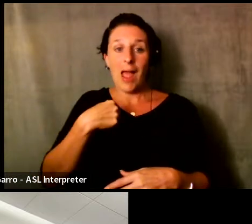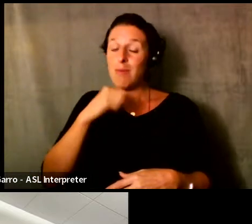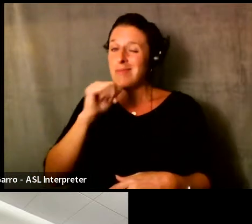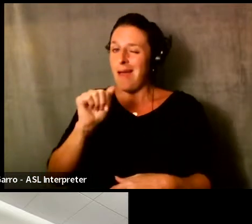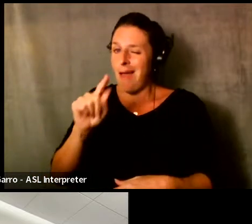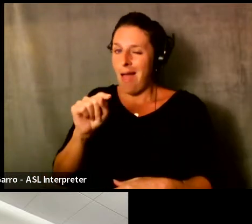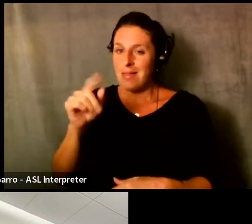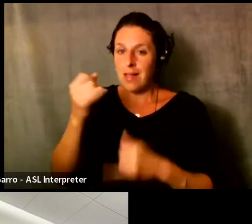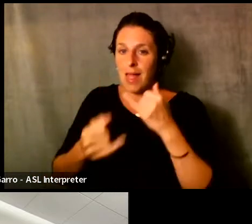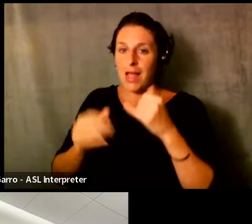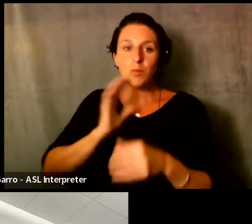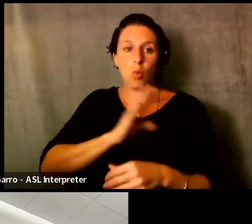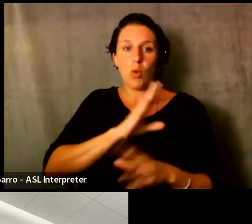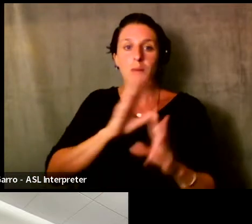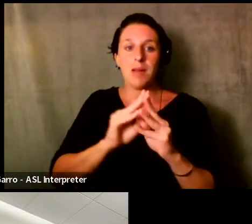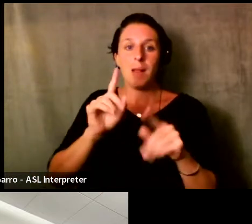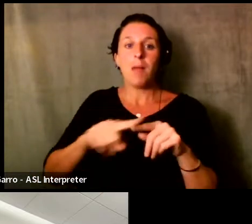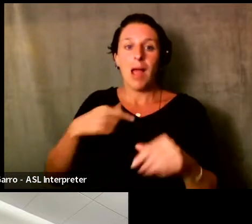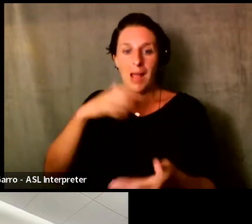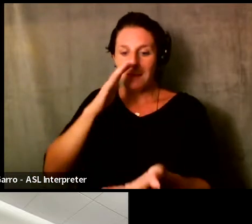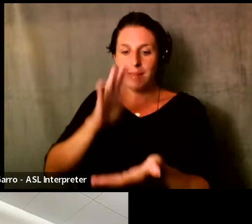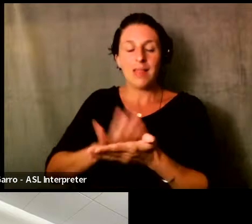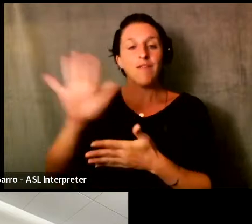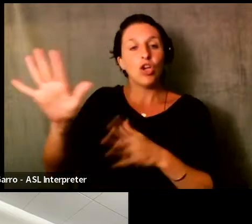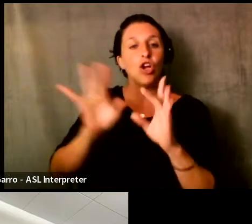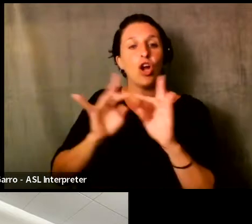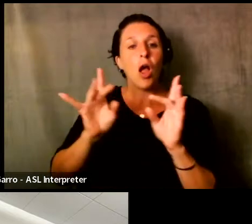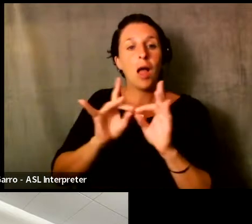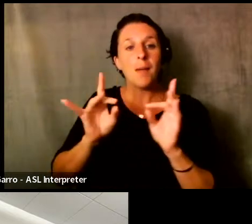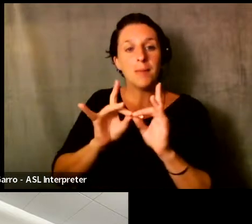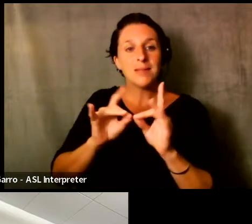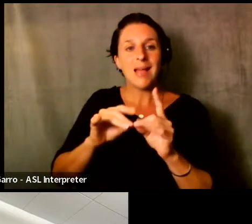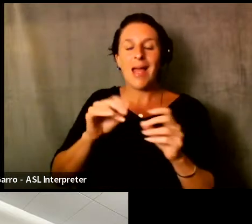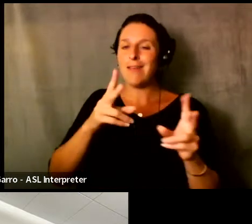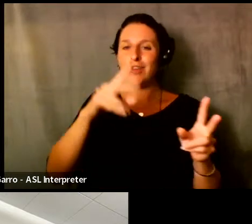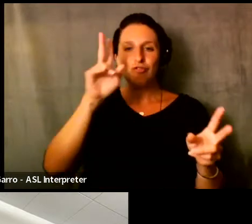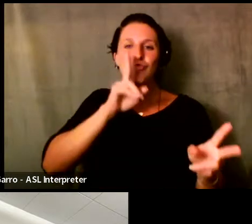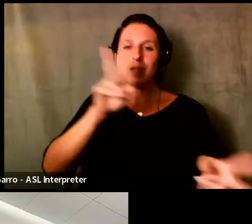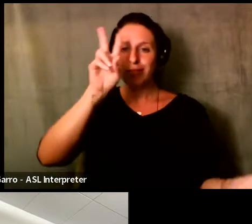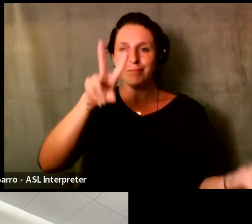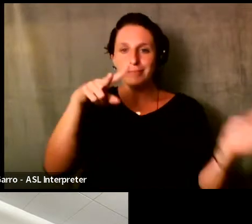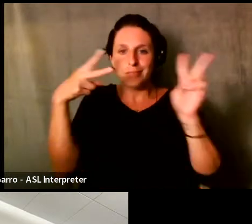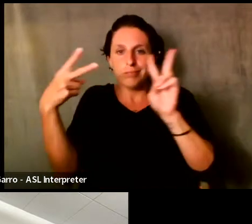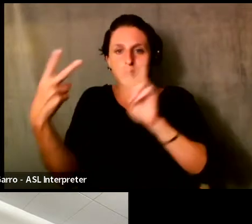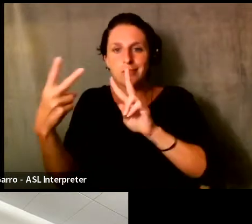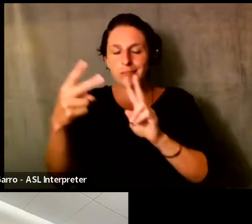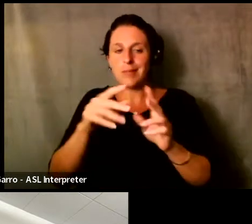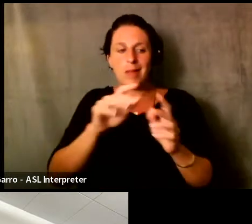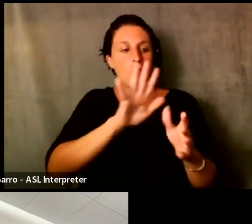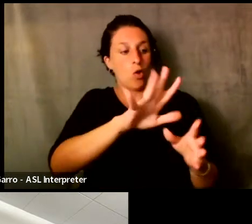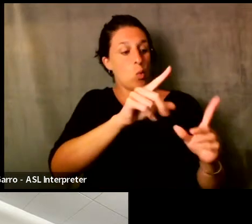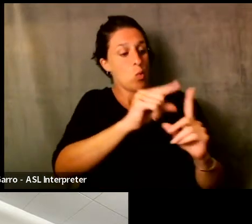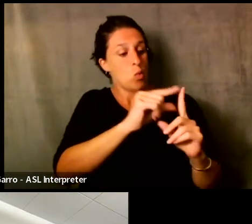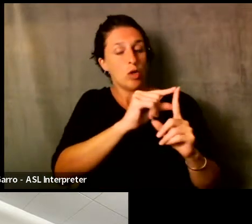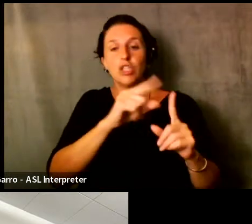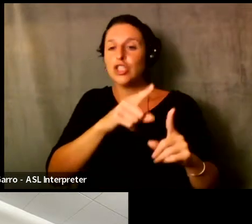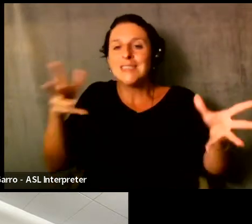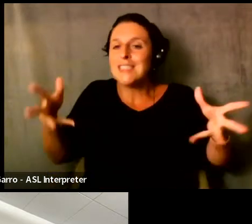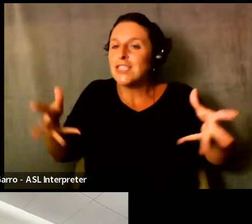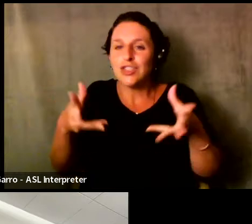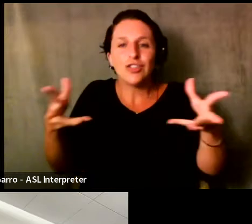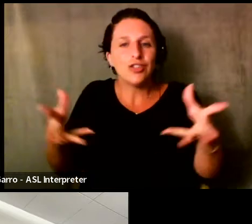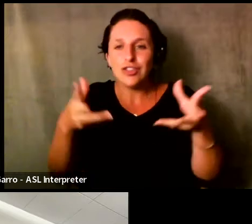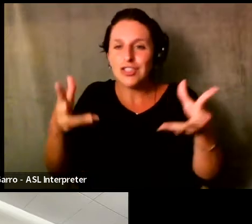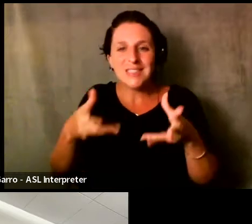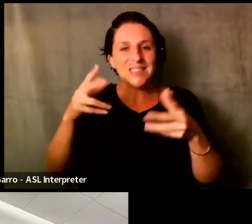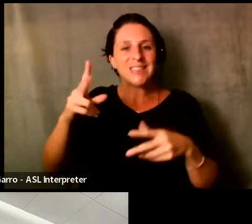meeting, but I do believe that her comments were have been taken out of context. I think she was encouraging seeing things